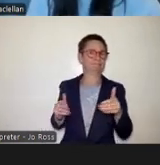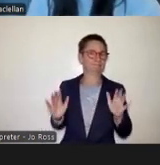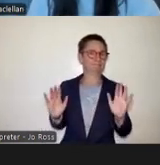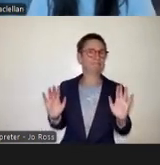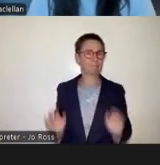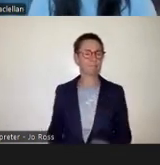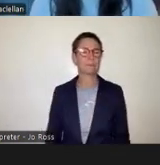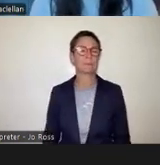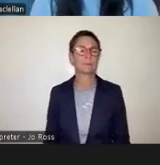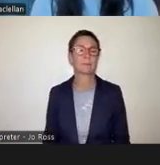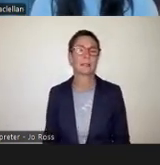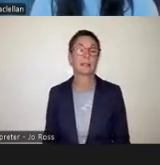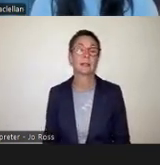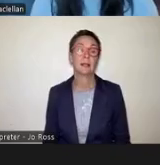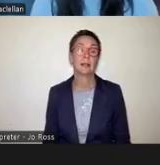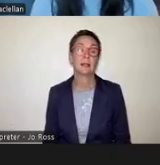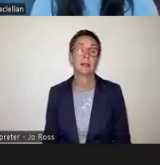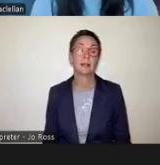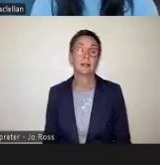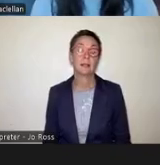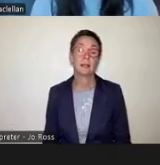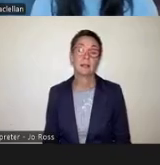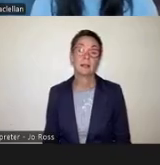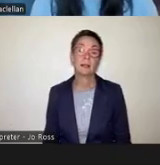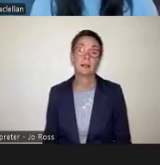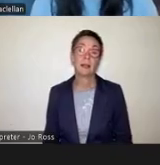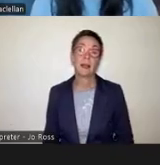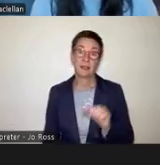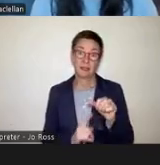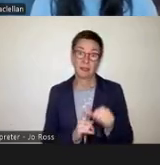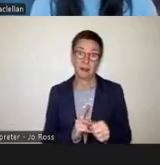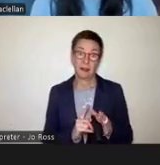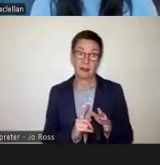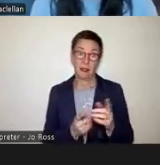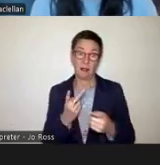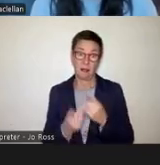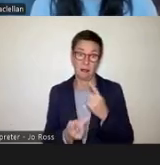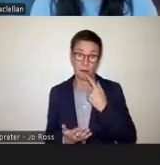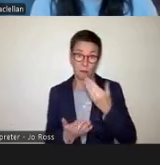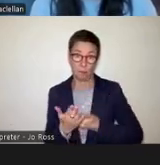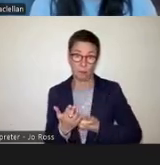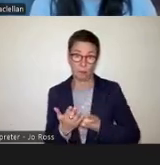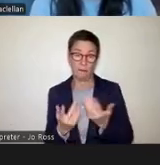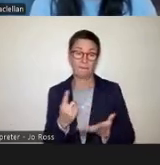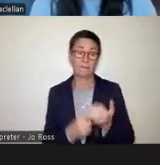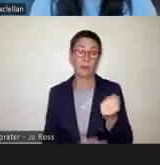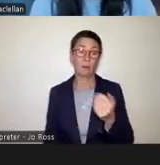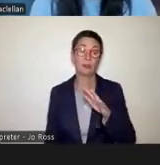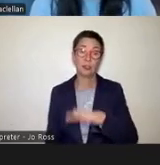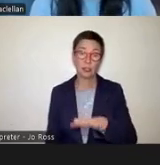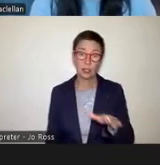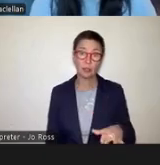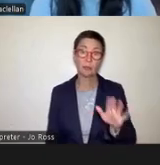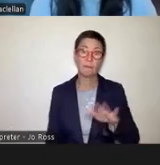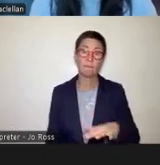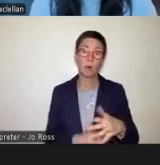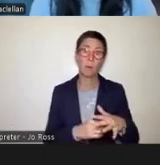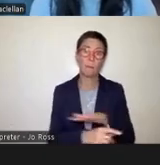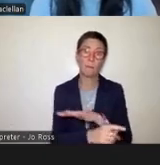as well. And then following that, another report found that children from poorer socioeconomic